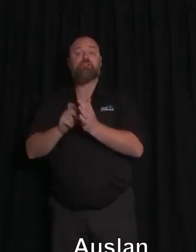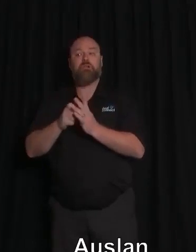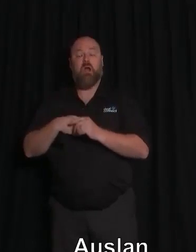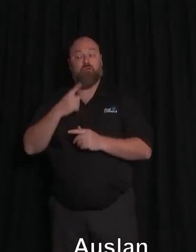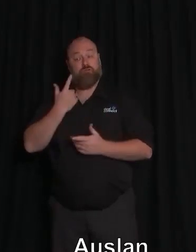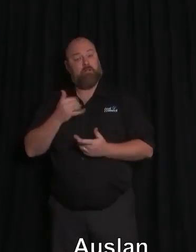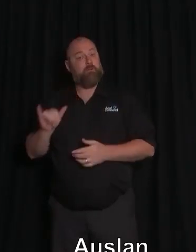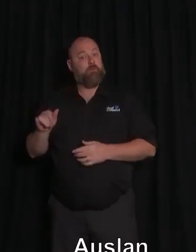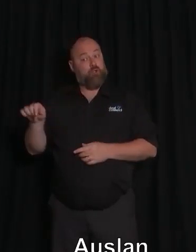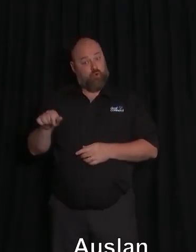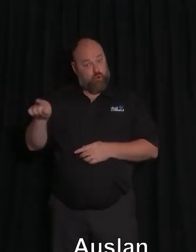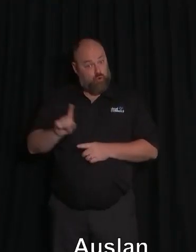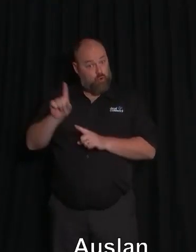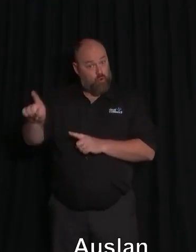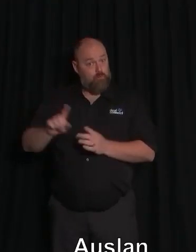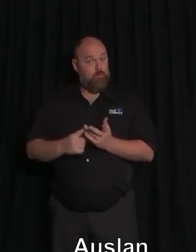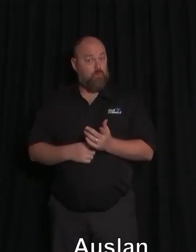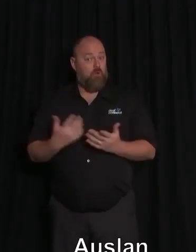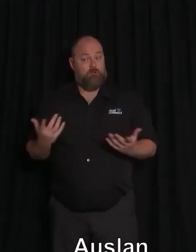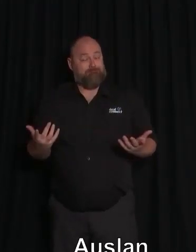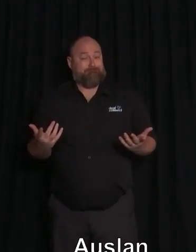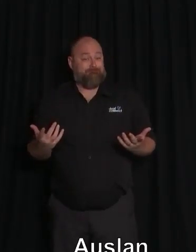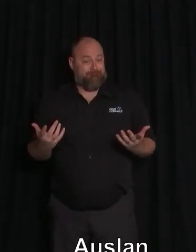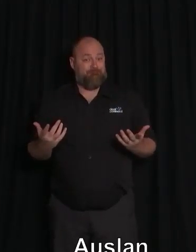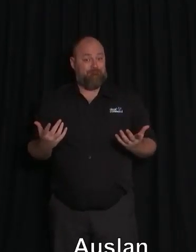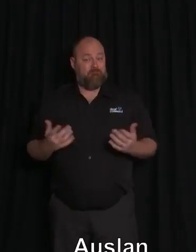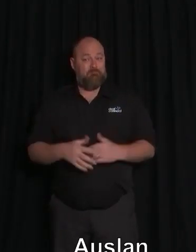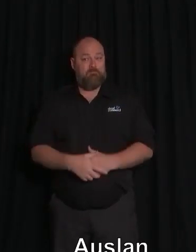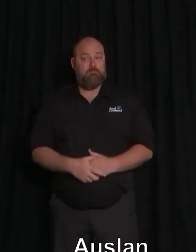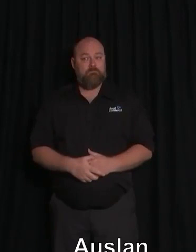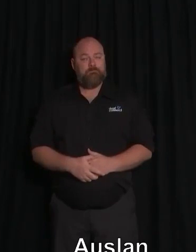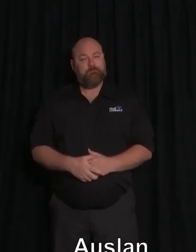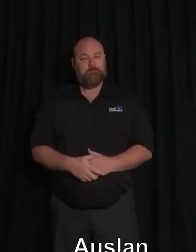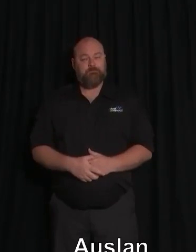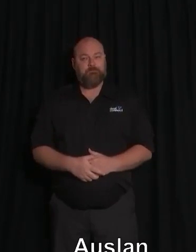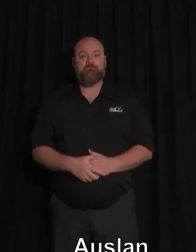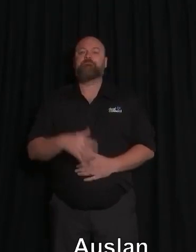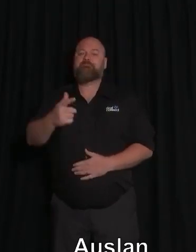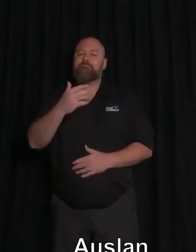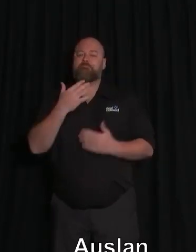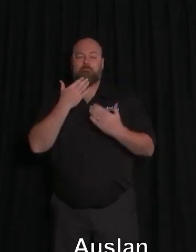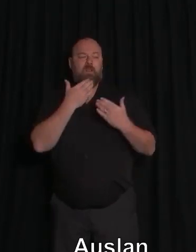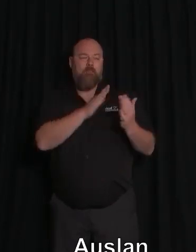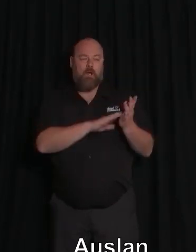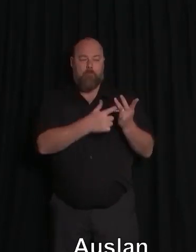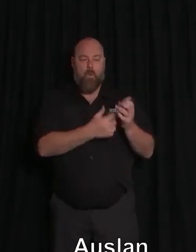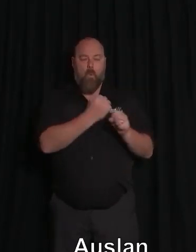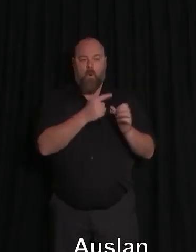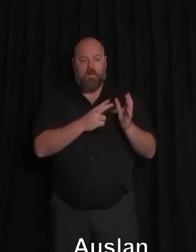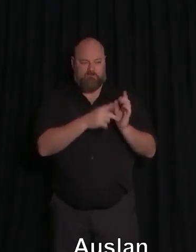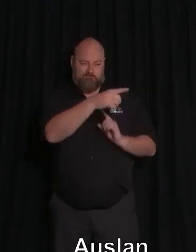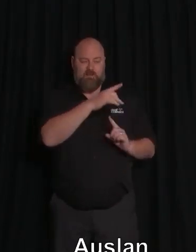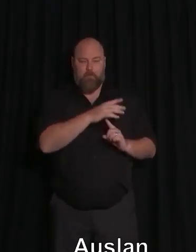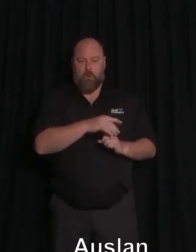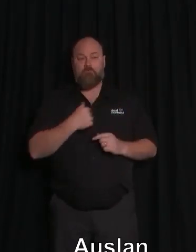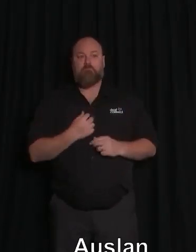I think that's a low bar. Juliet, thanks, Morgan. I think that's a really important point, and we'll hopefully have time to come back to it.